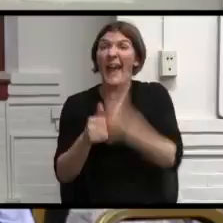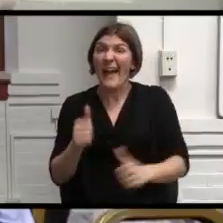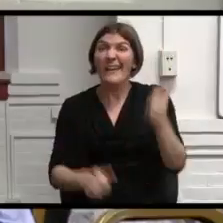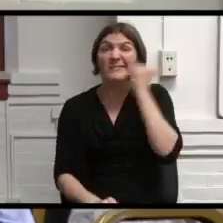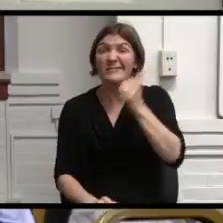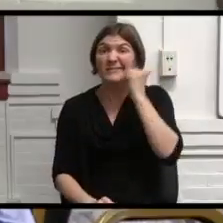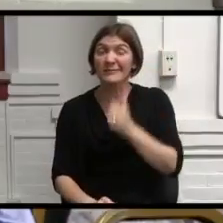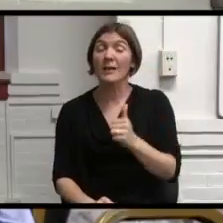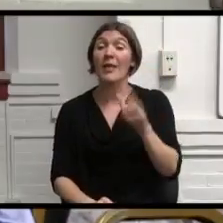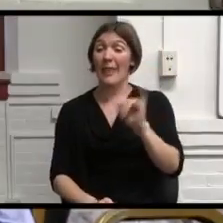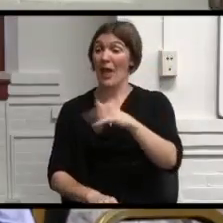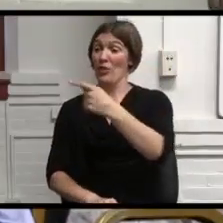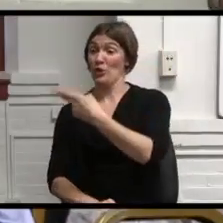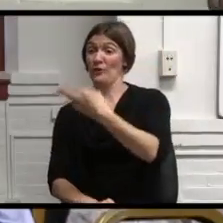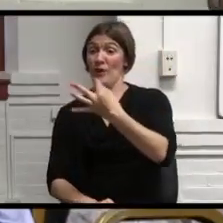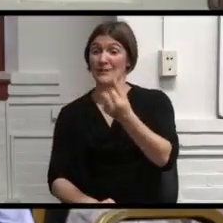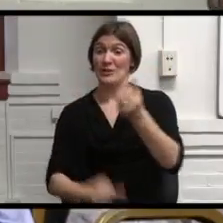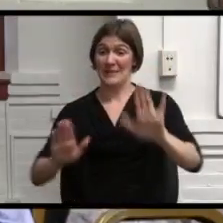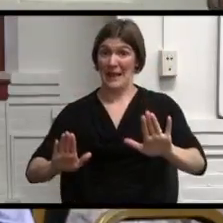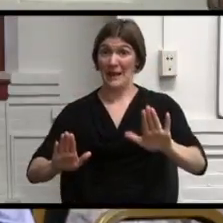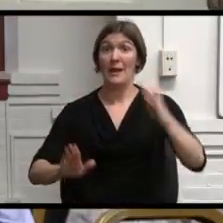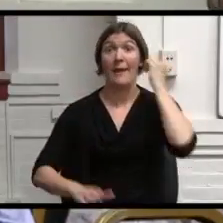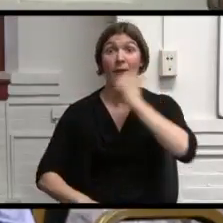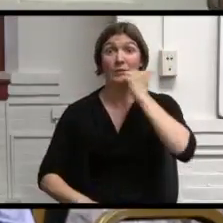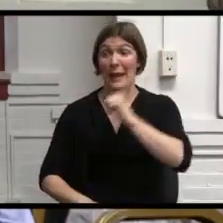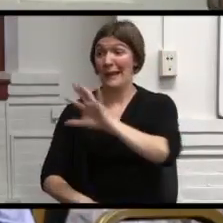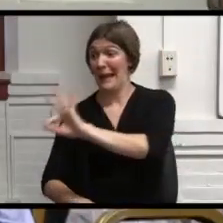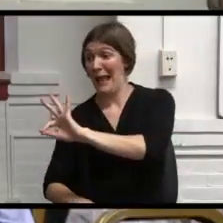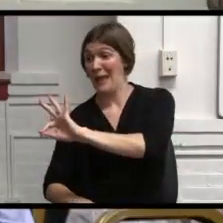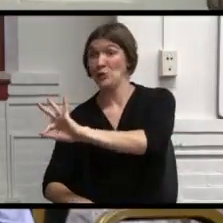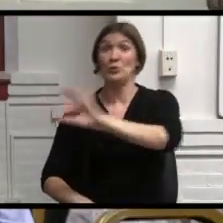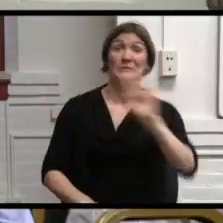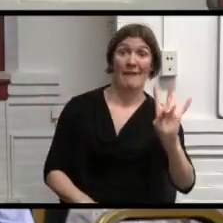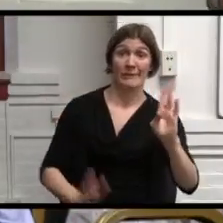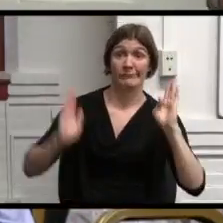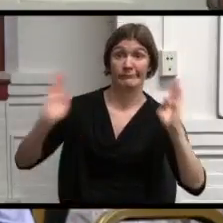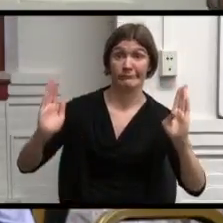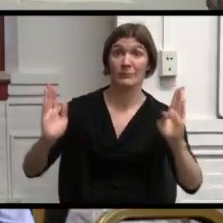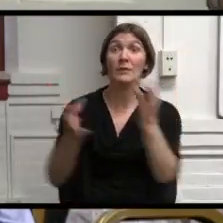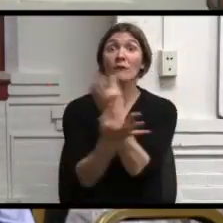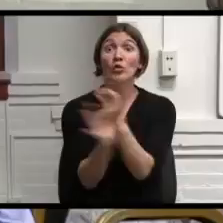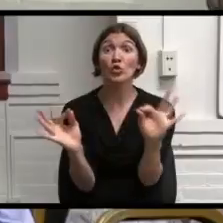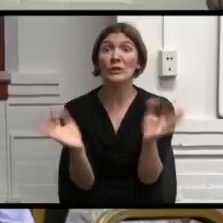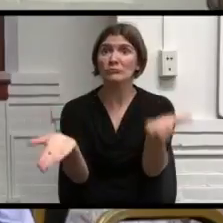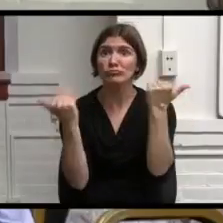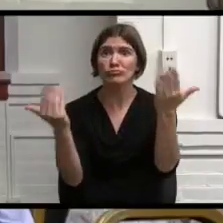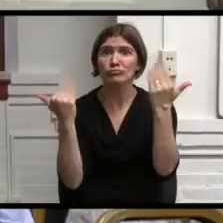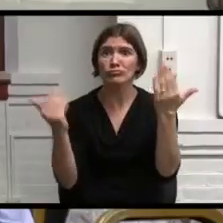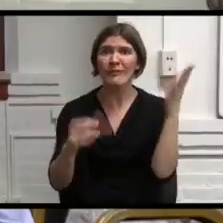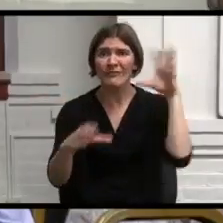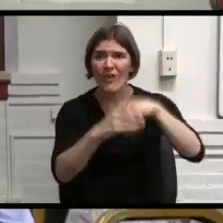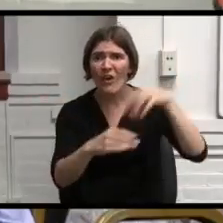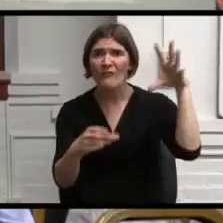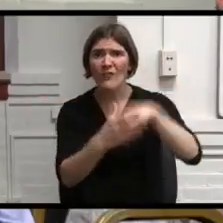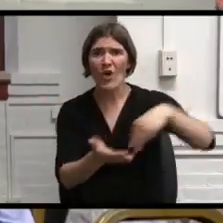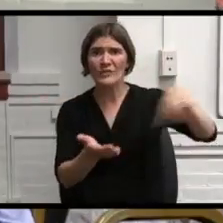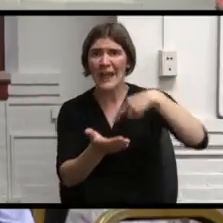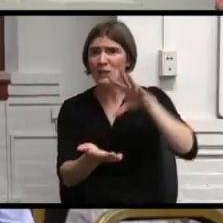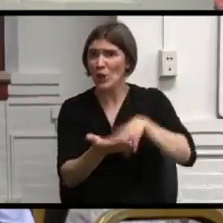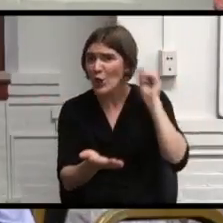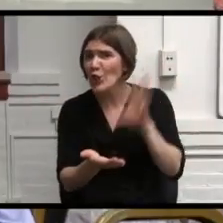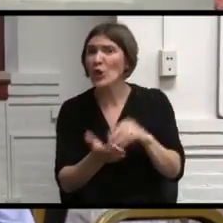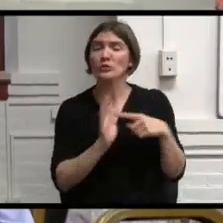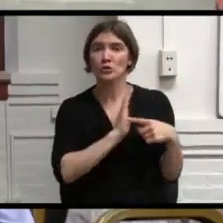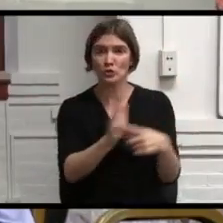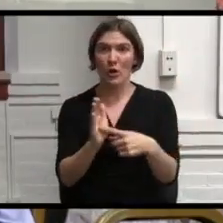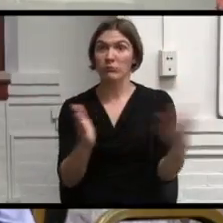Sunday of the festival, from 9 a.m. to 7 p.m. And that is free community events that happen in the community,